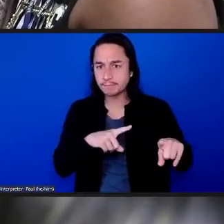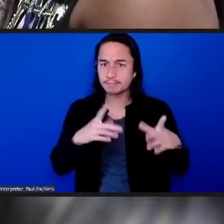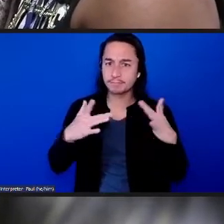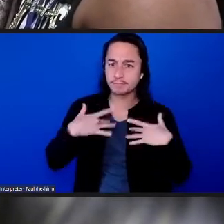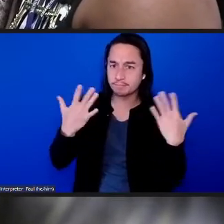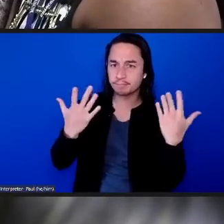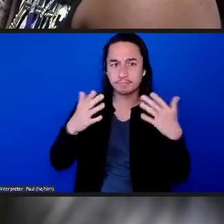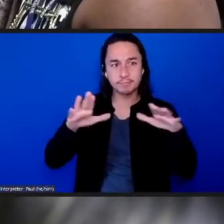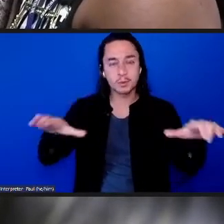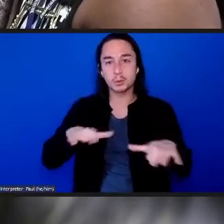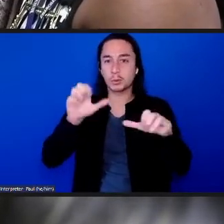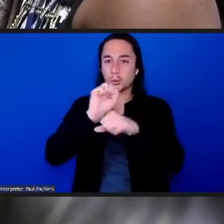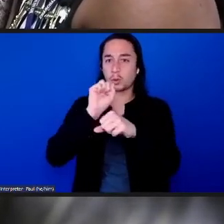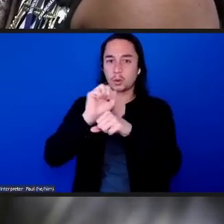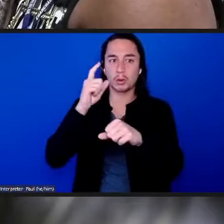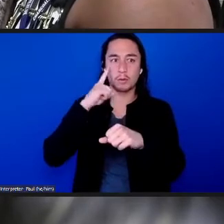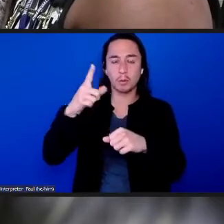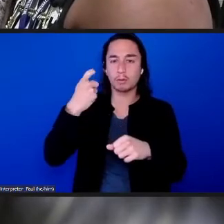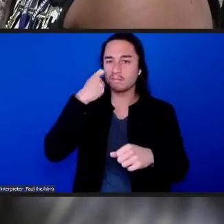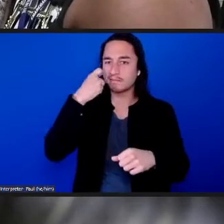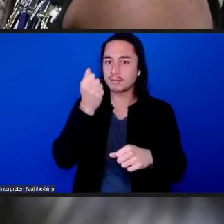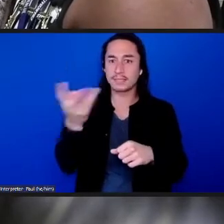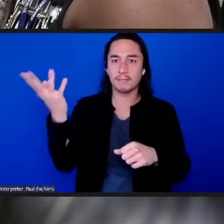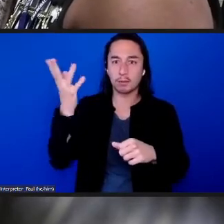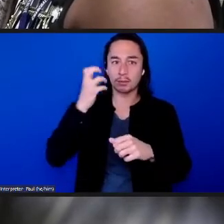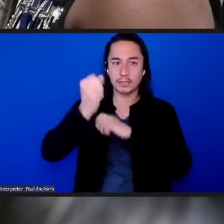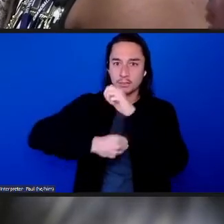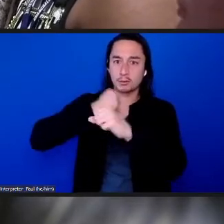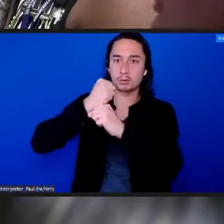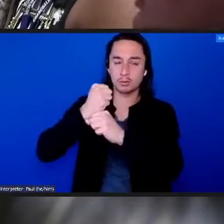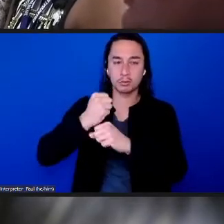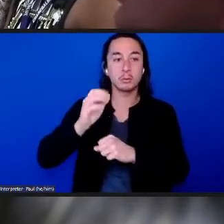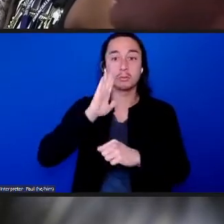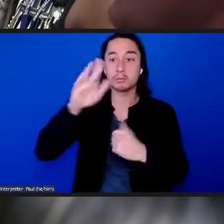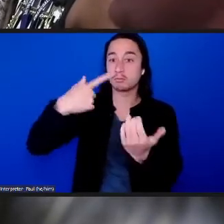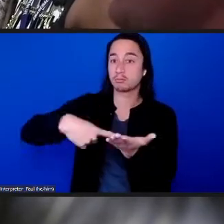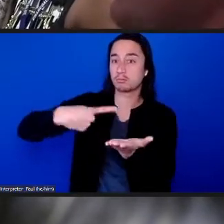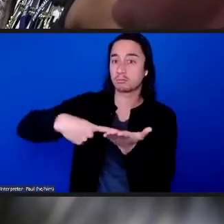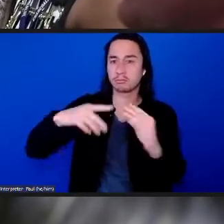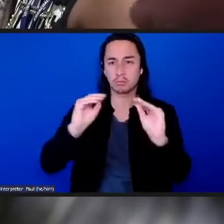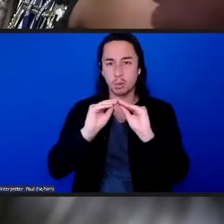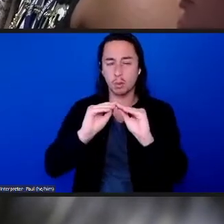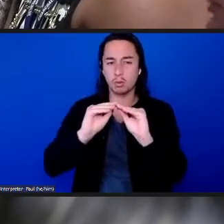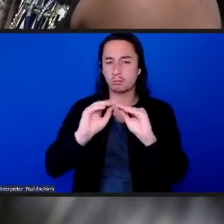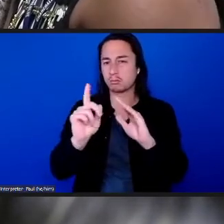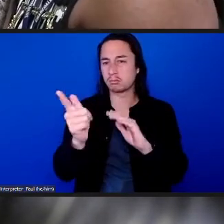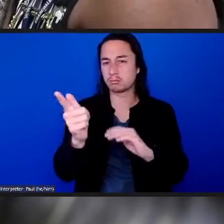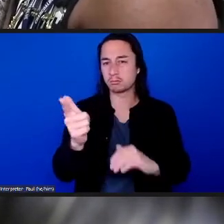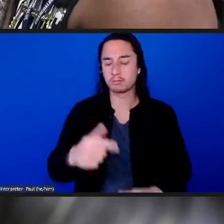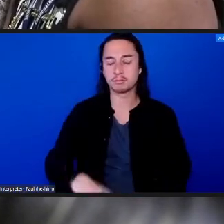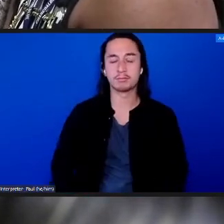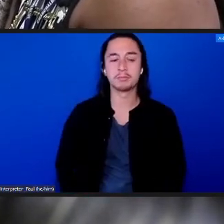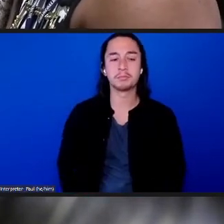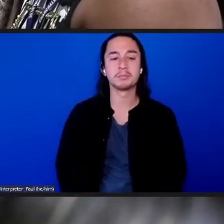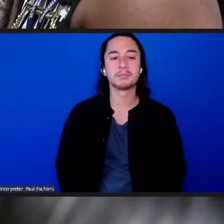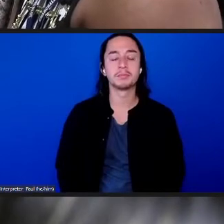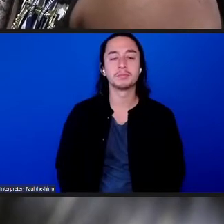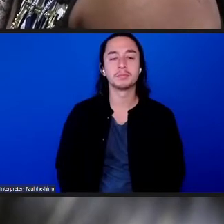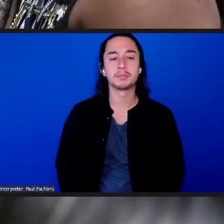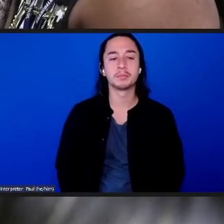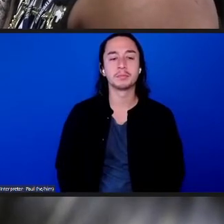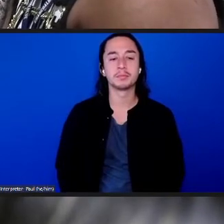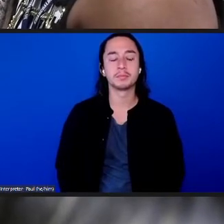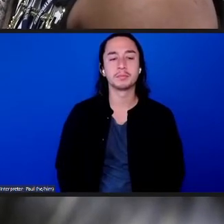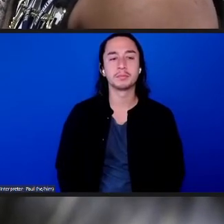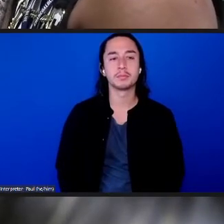last several years. And we'll talk a little bit more about that in a bit. One of the things that we do at